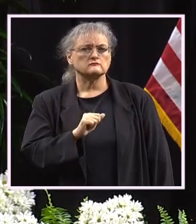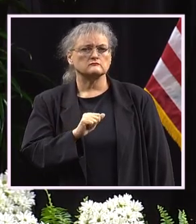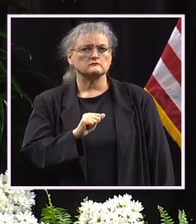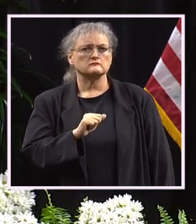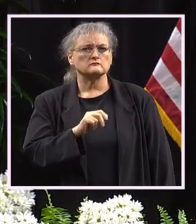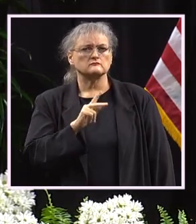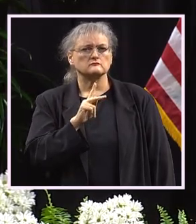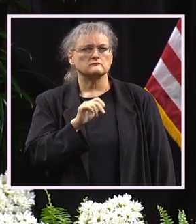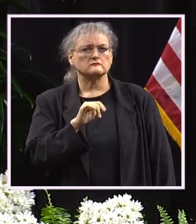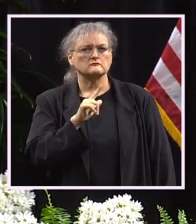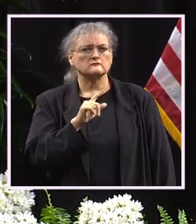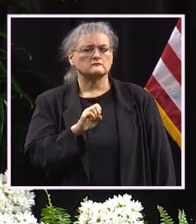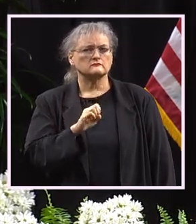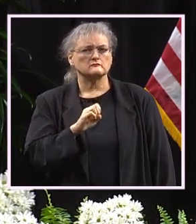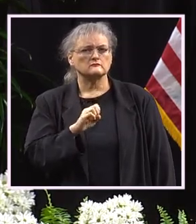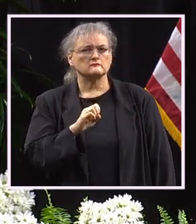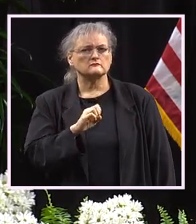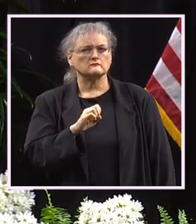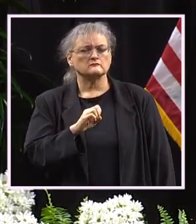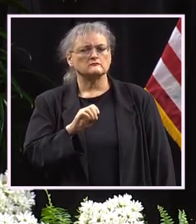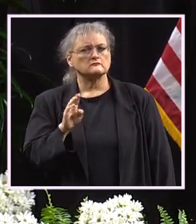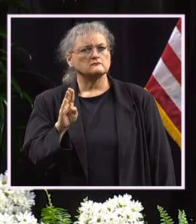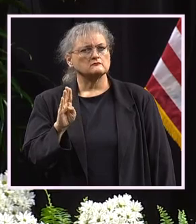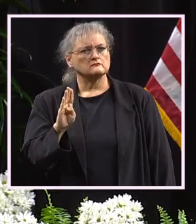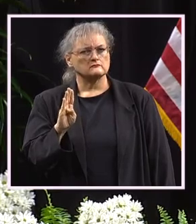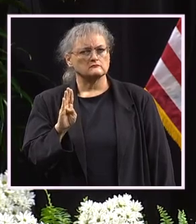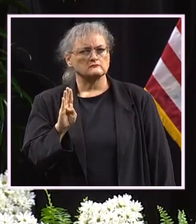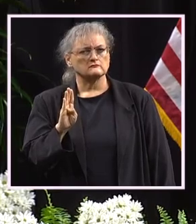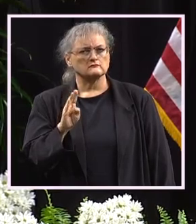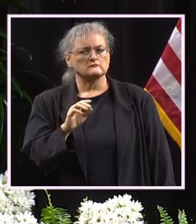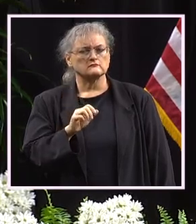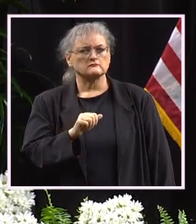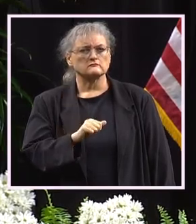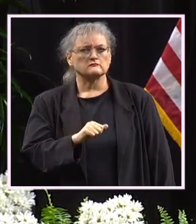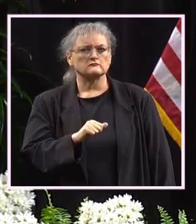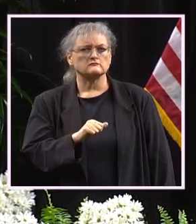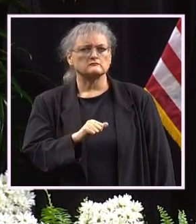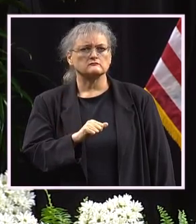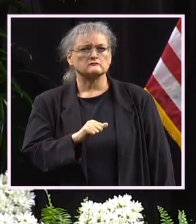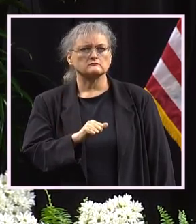Kaylee Lou Zenda Price, cum laude.